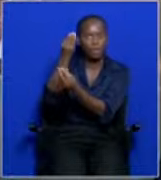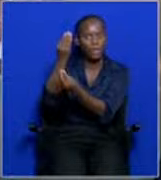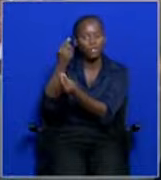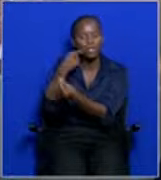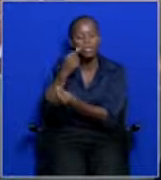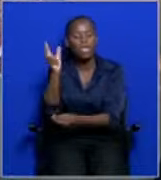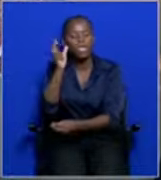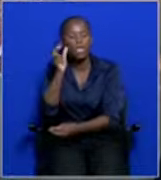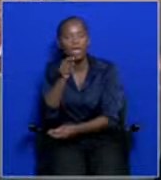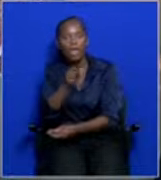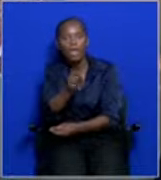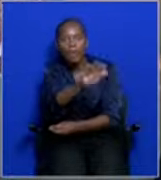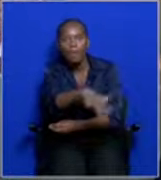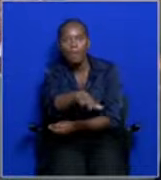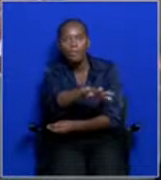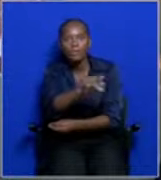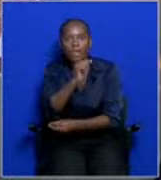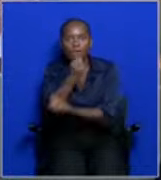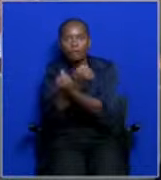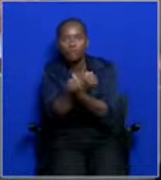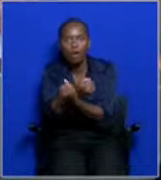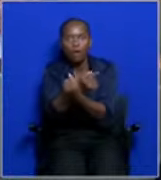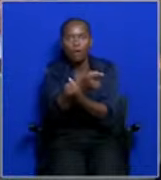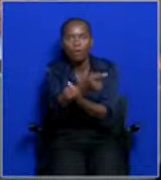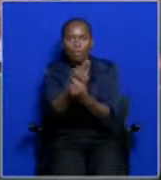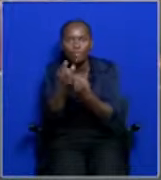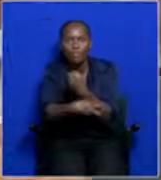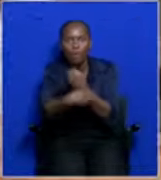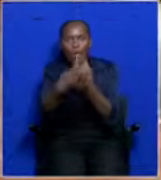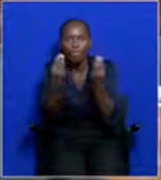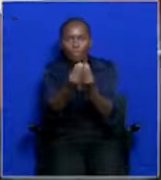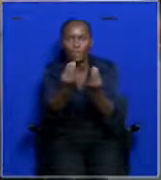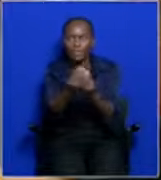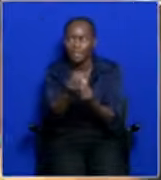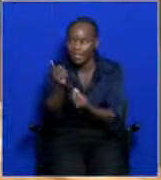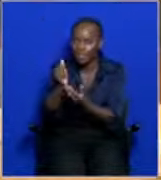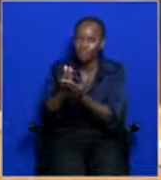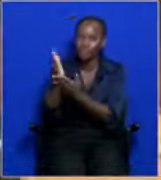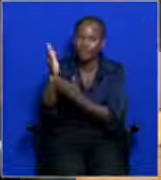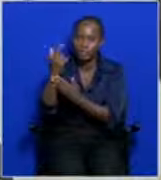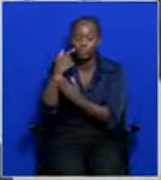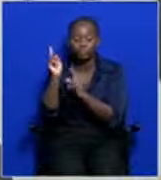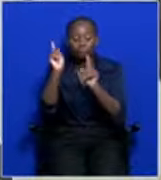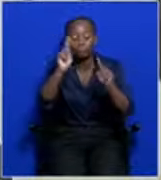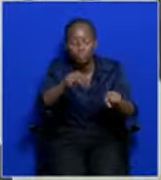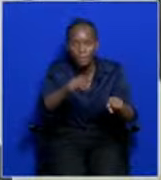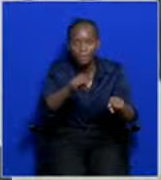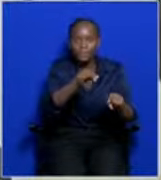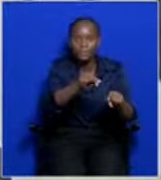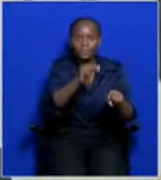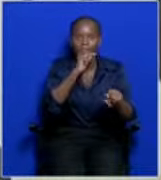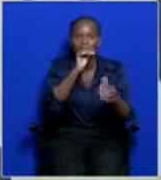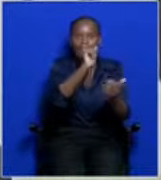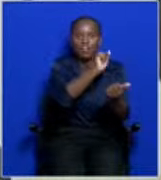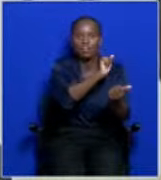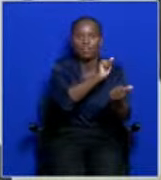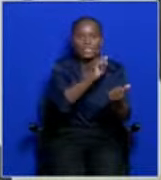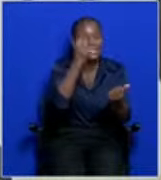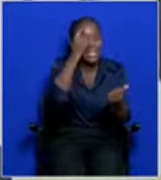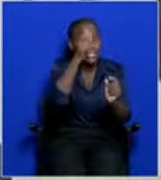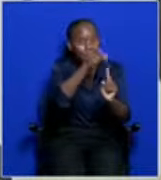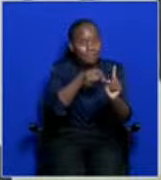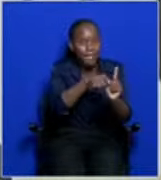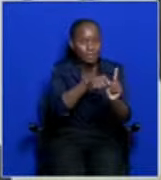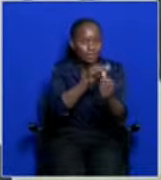and seize the property and arrest the suspect. And they must register the case at